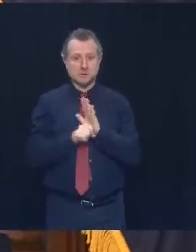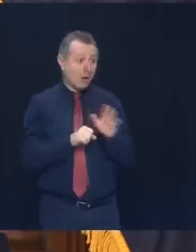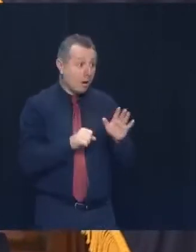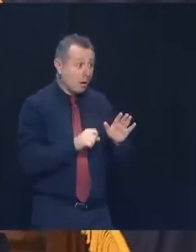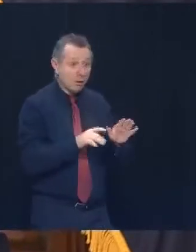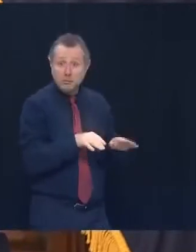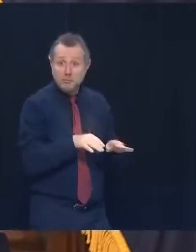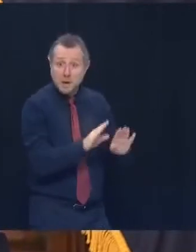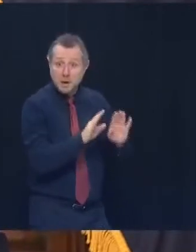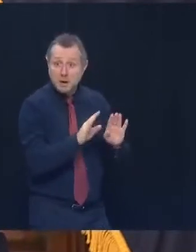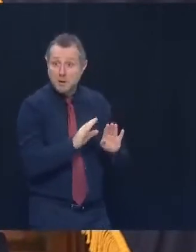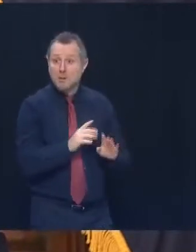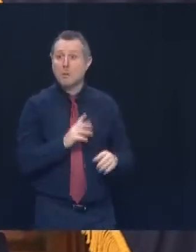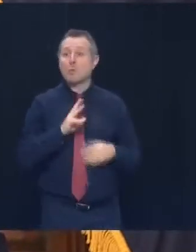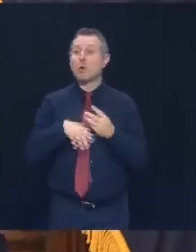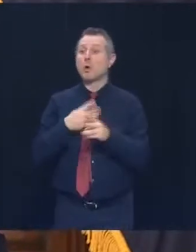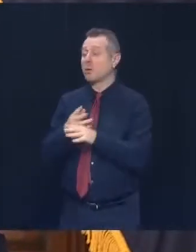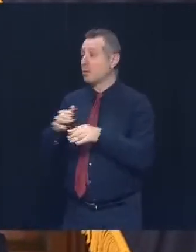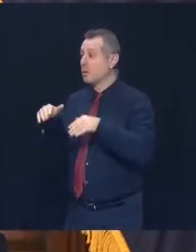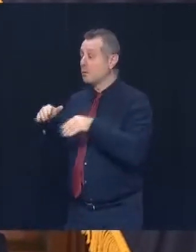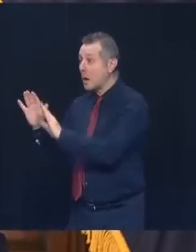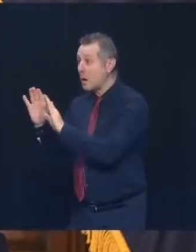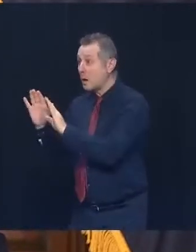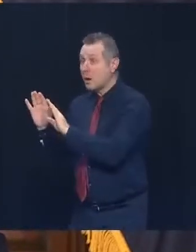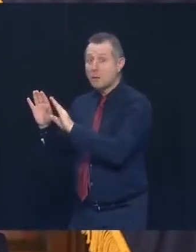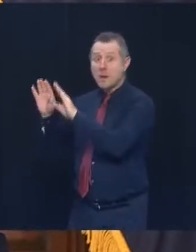So I still want to be